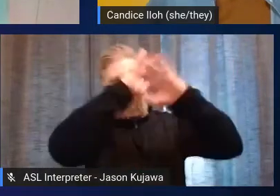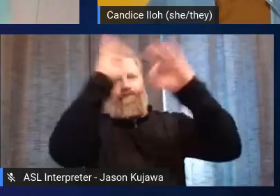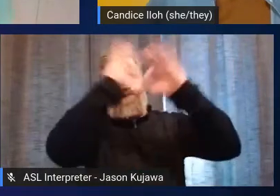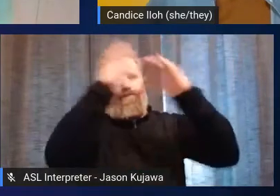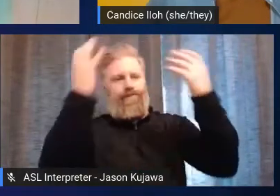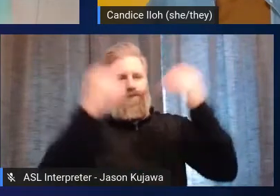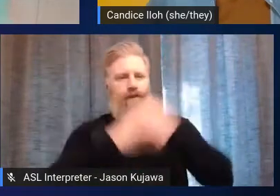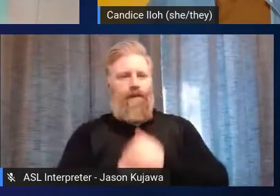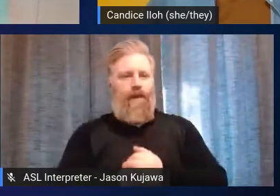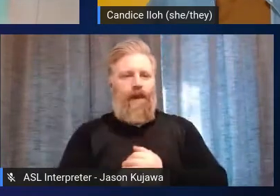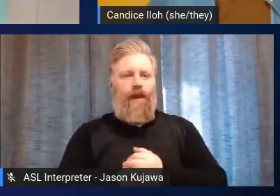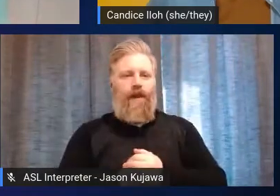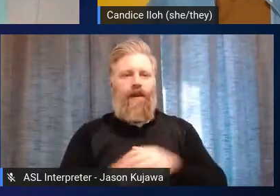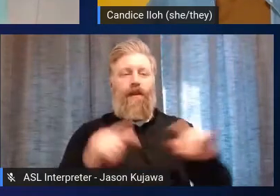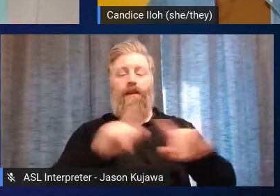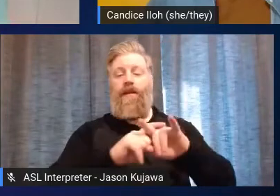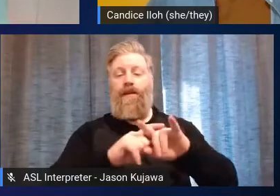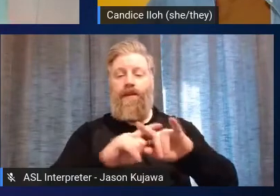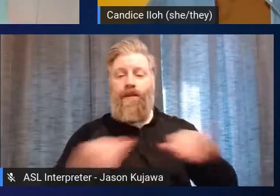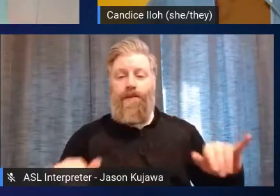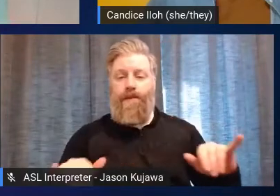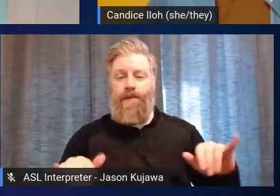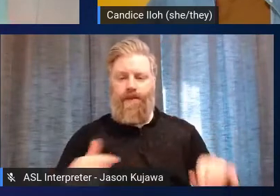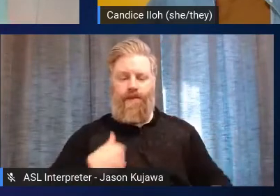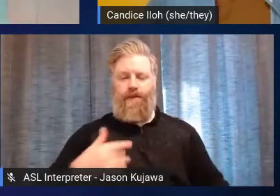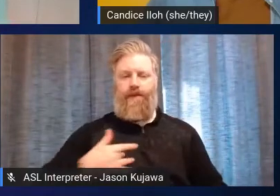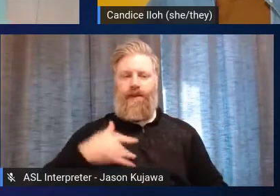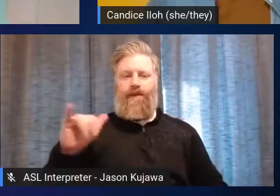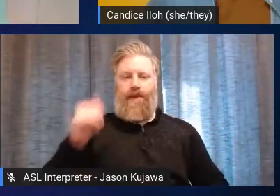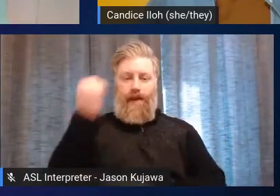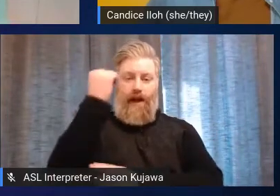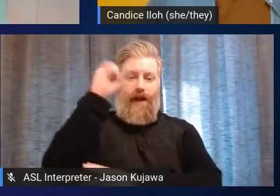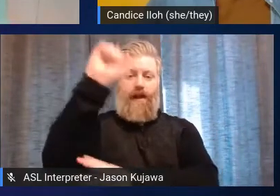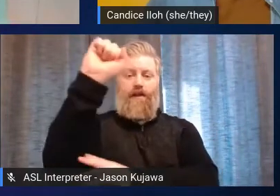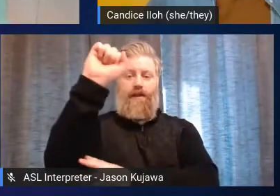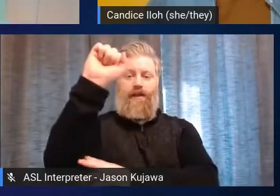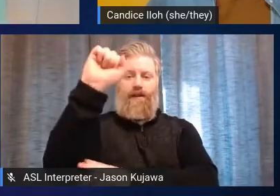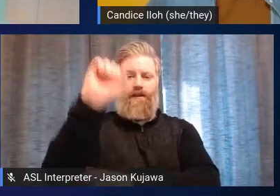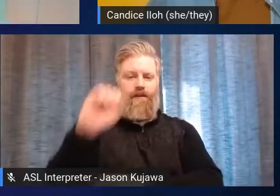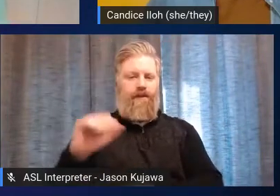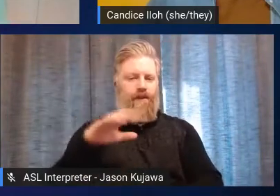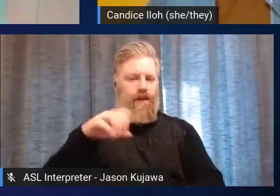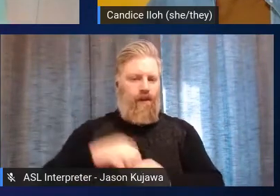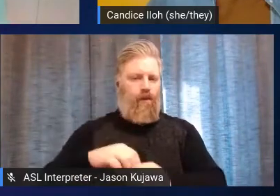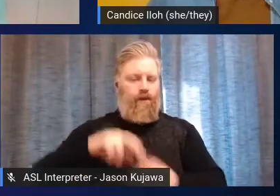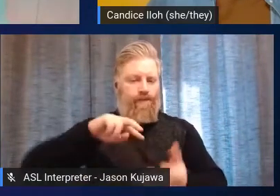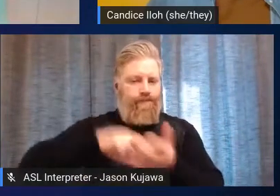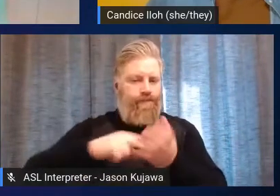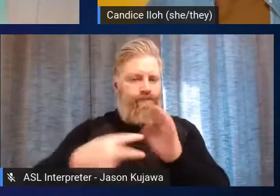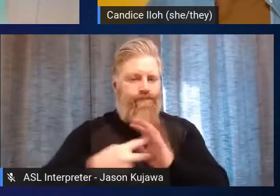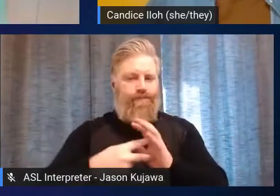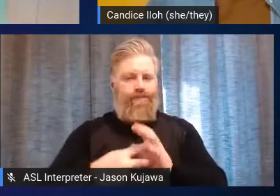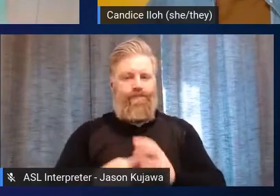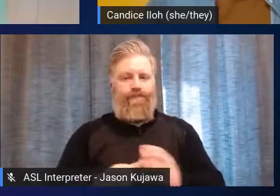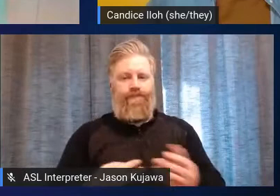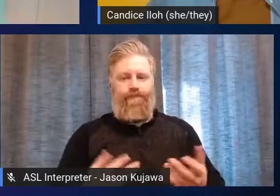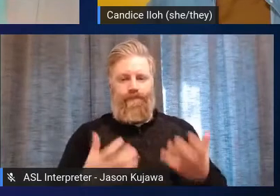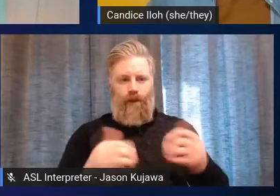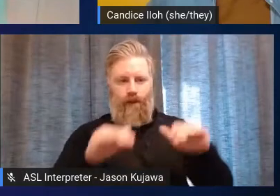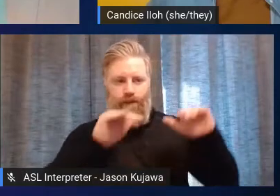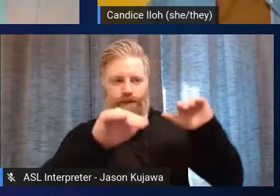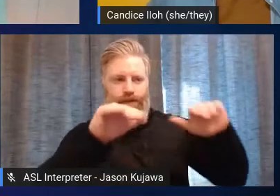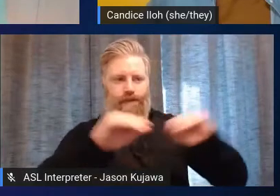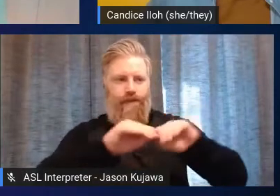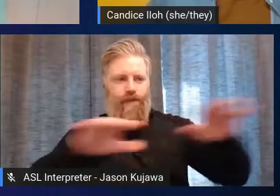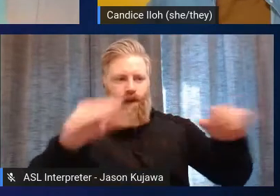But I feel like activism is also really intentional when it comes to bringing awareness